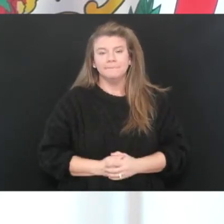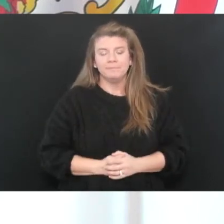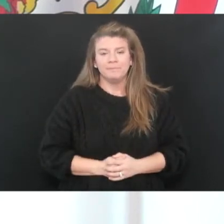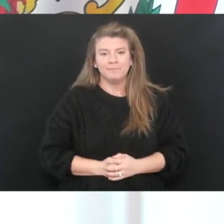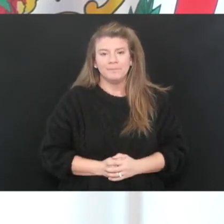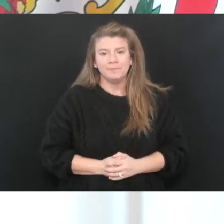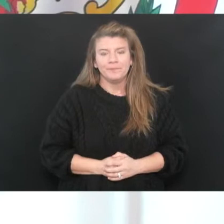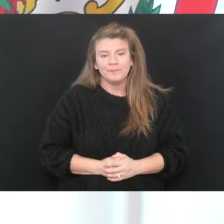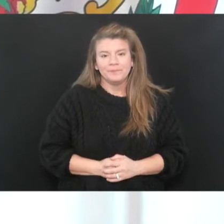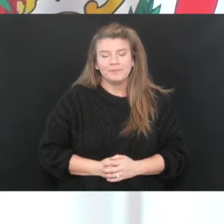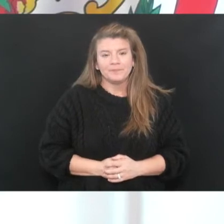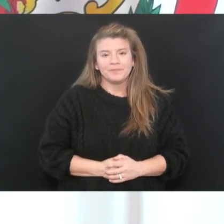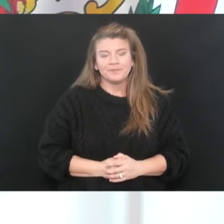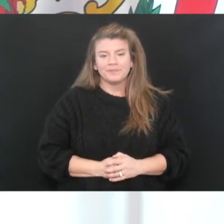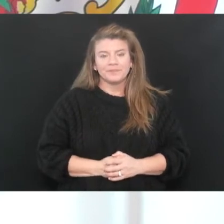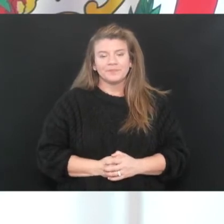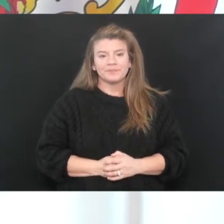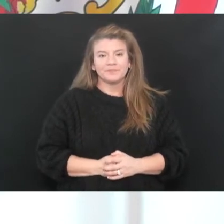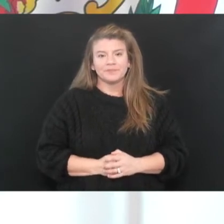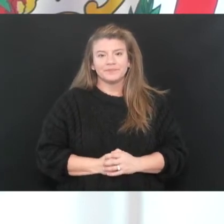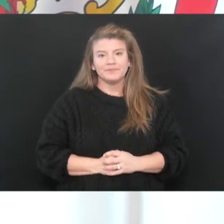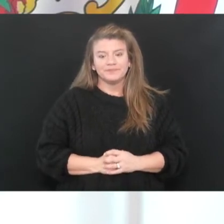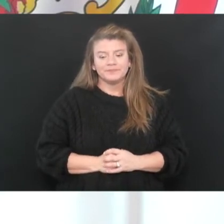Kenny, it's